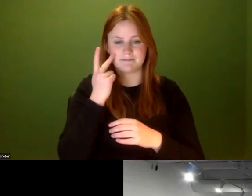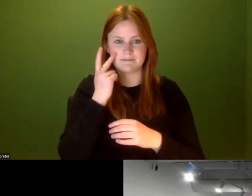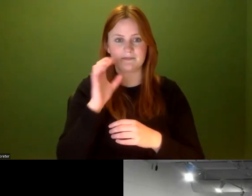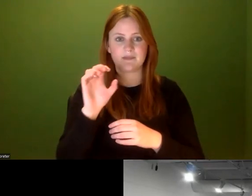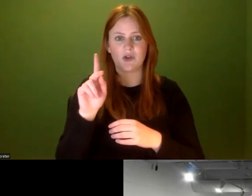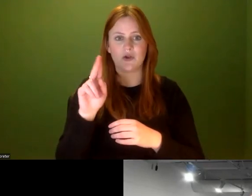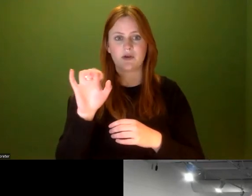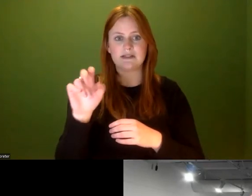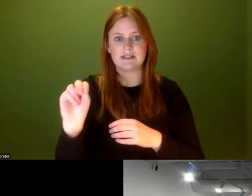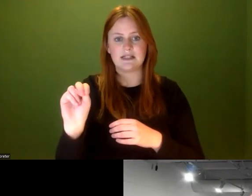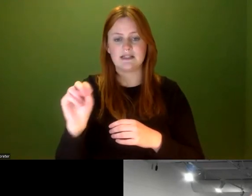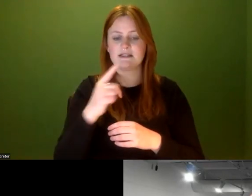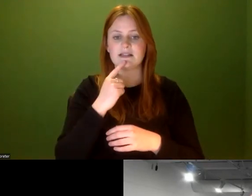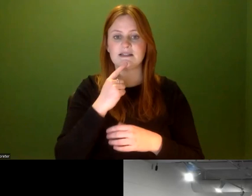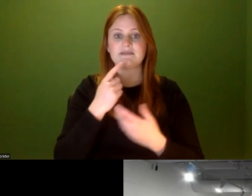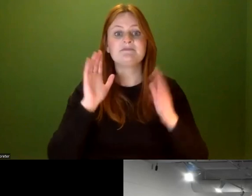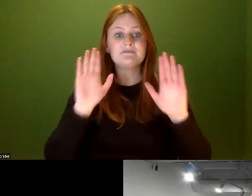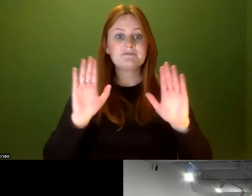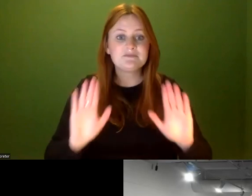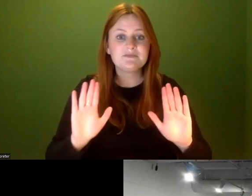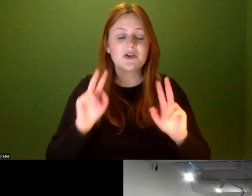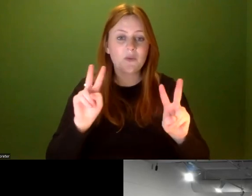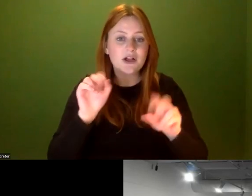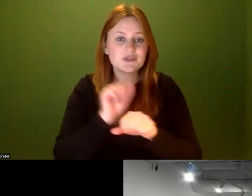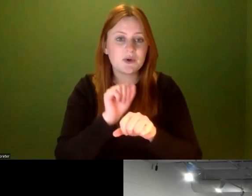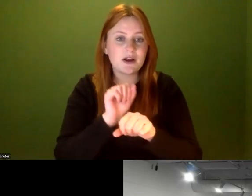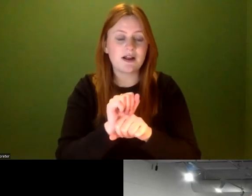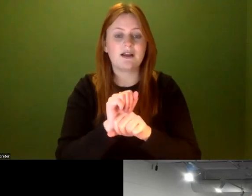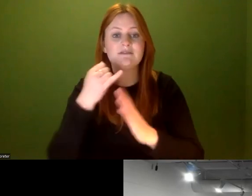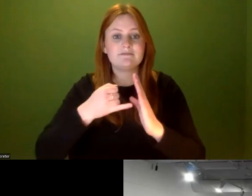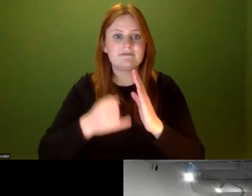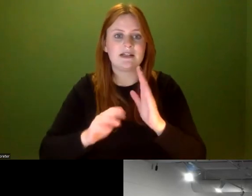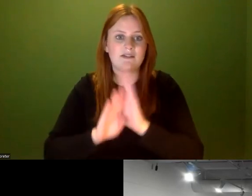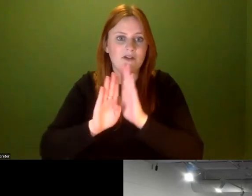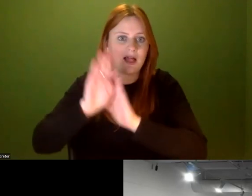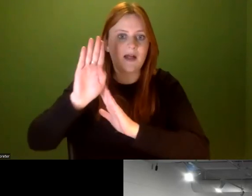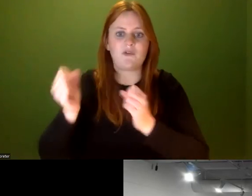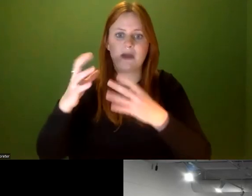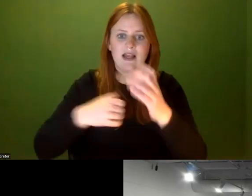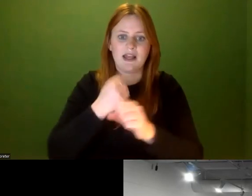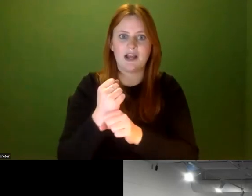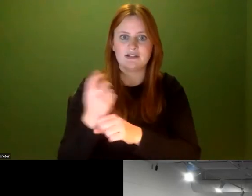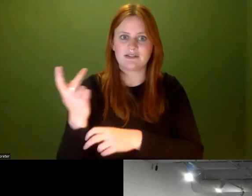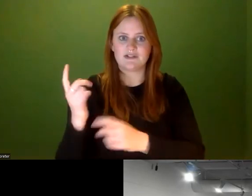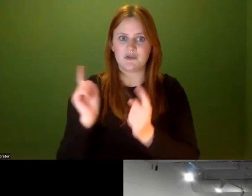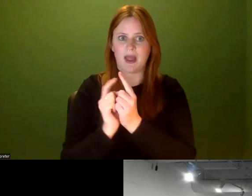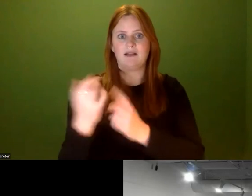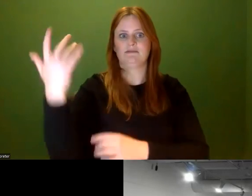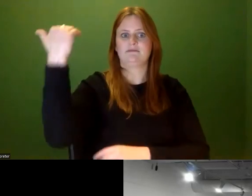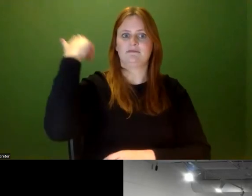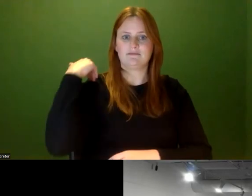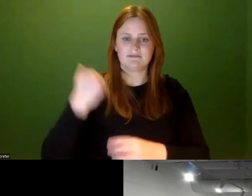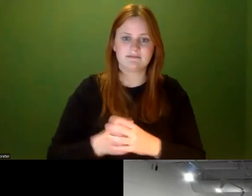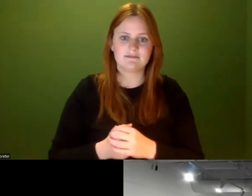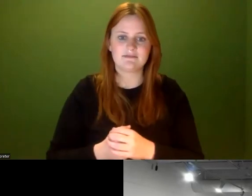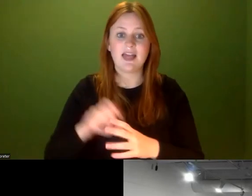Kristen Abramson says, Grace, it's been wonderful to watch your work develop over the many years since we met at the Bounce Center years ago. Even then, your work had